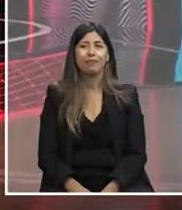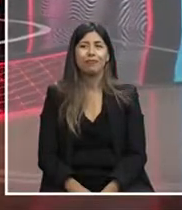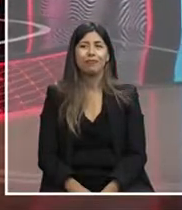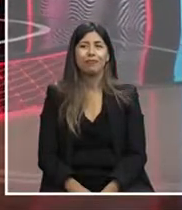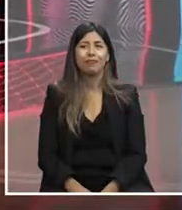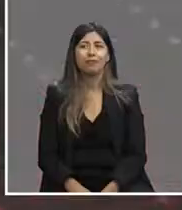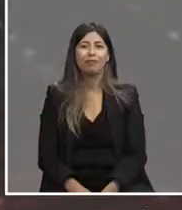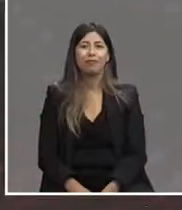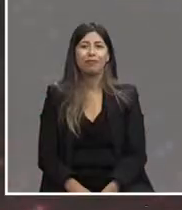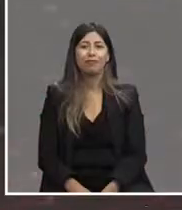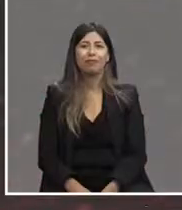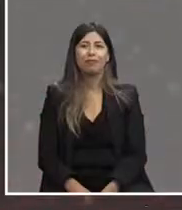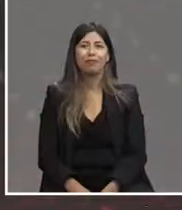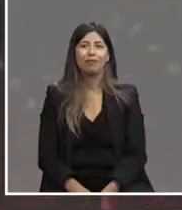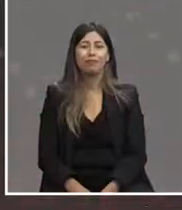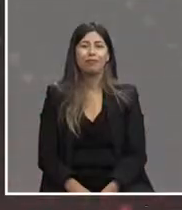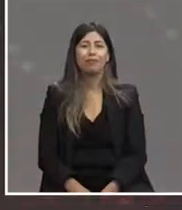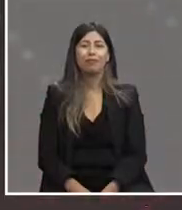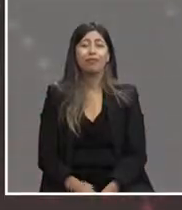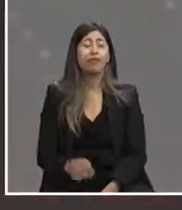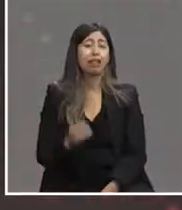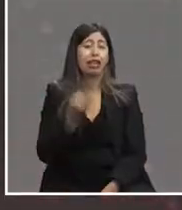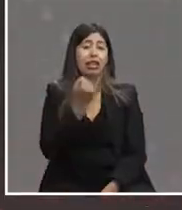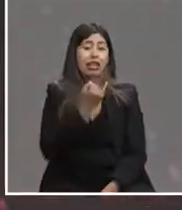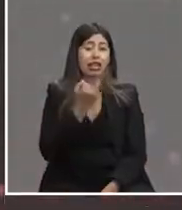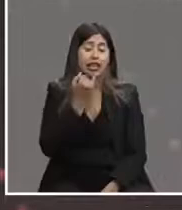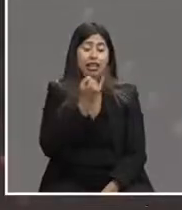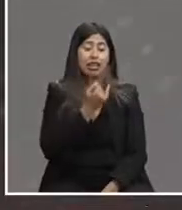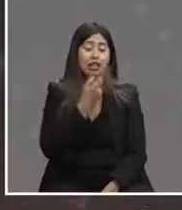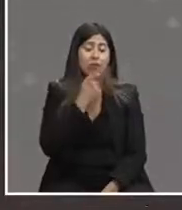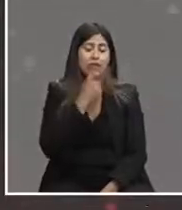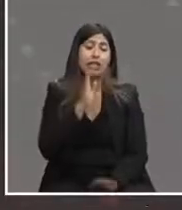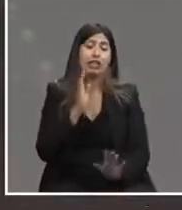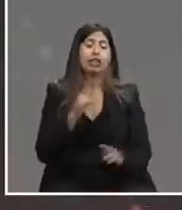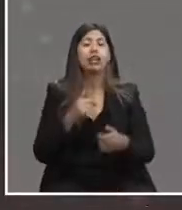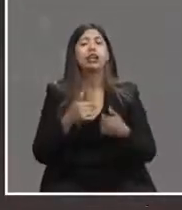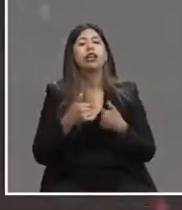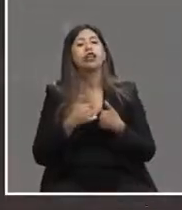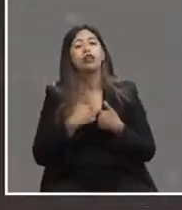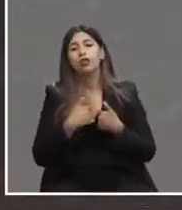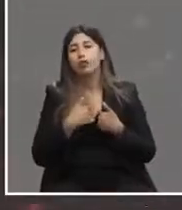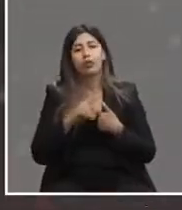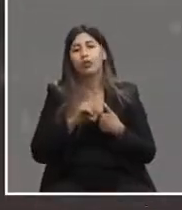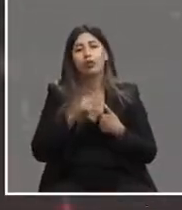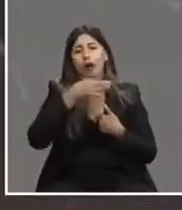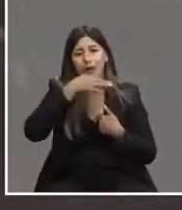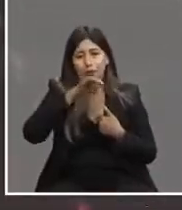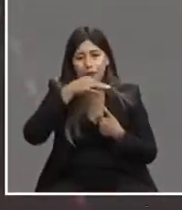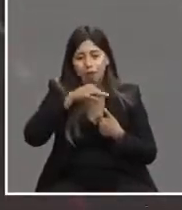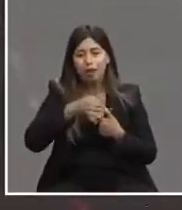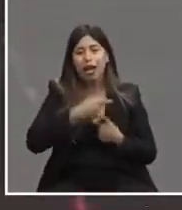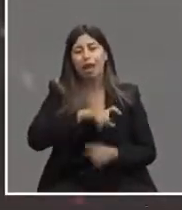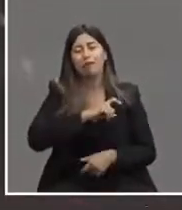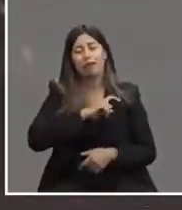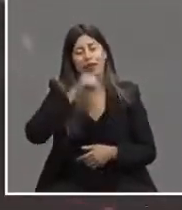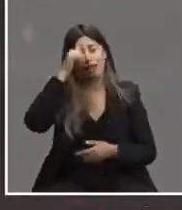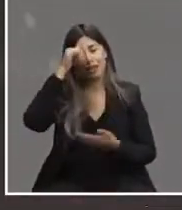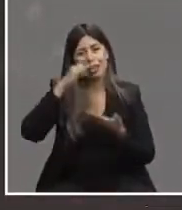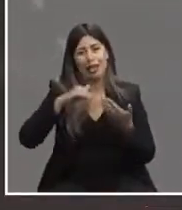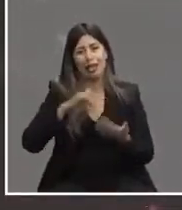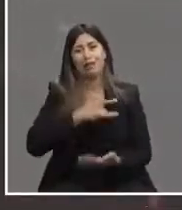Can't speak Spanish, I'm sorry for that. And thank you for welcoming me. The theme of this Congreso Futuro